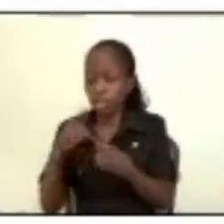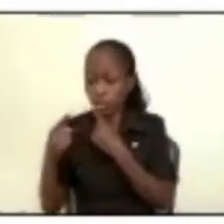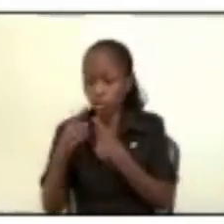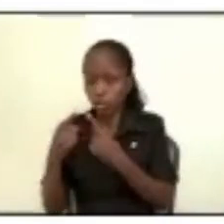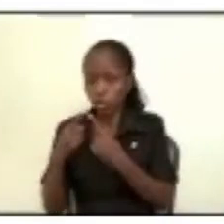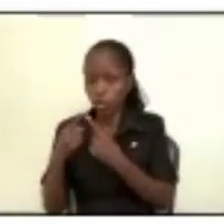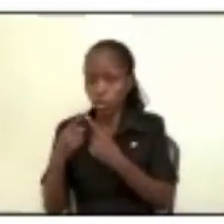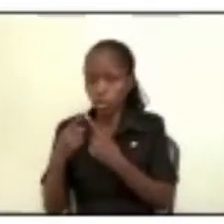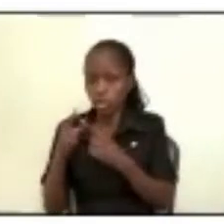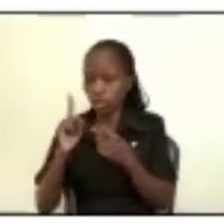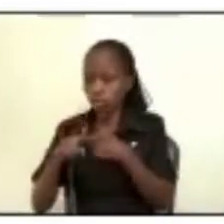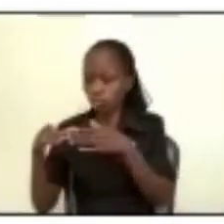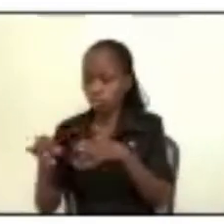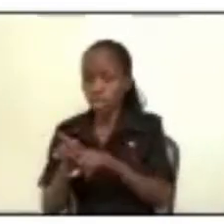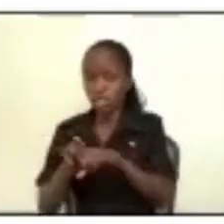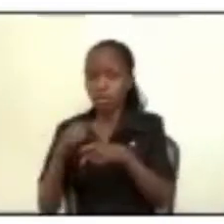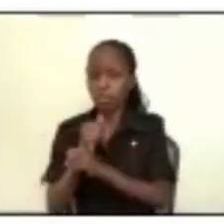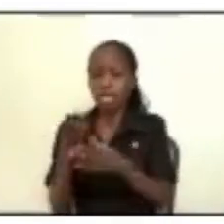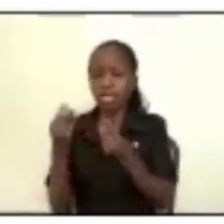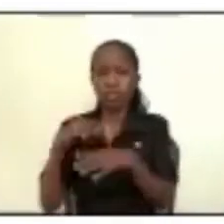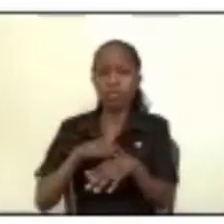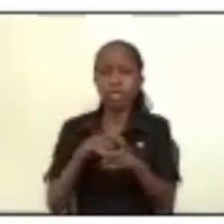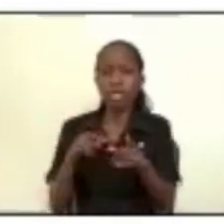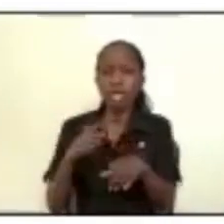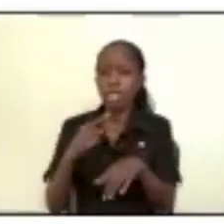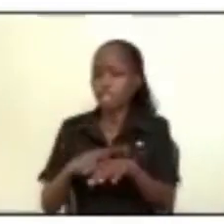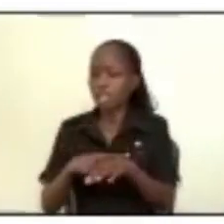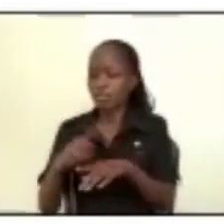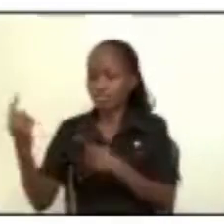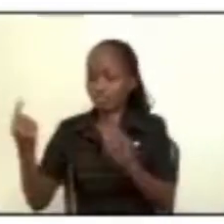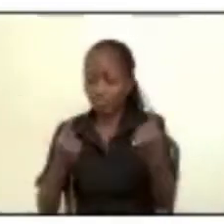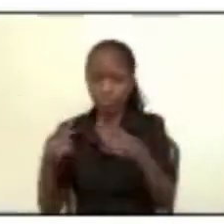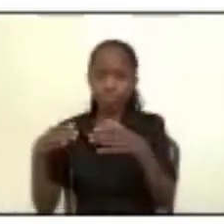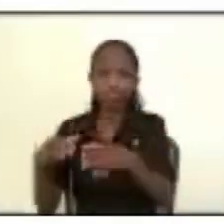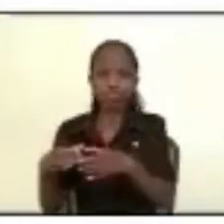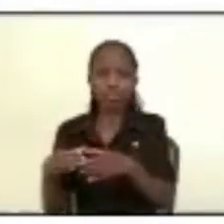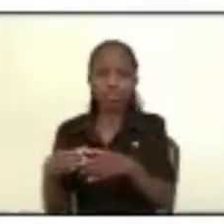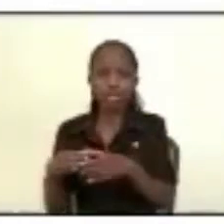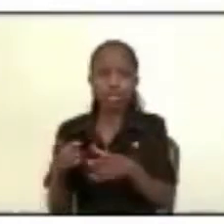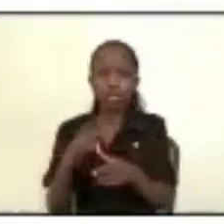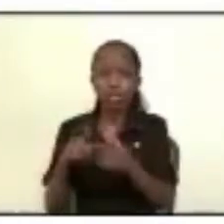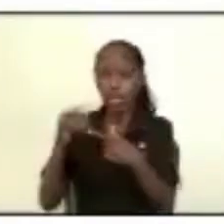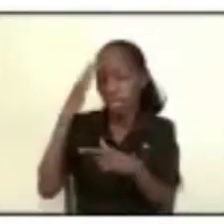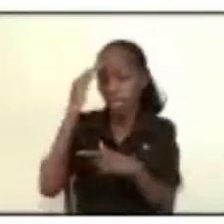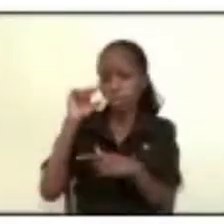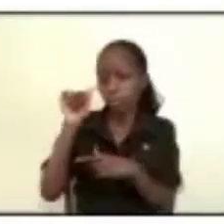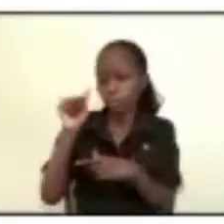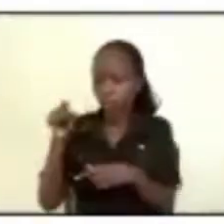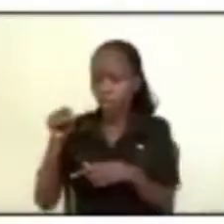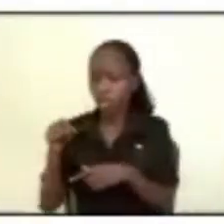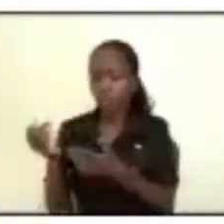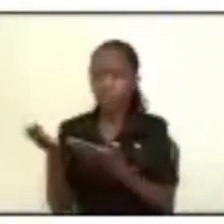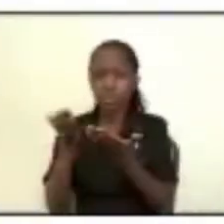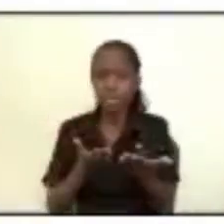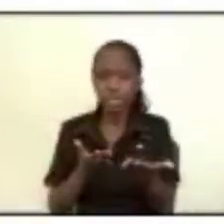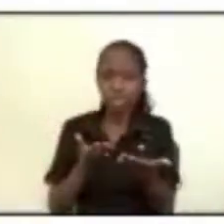easier for me, that now when I get approached by different organizations, the first thing they're like, okay, now I know, Maya, we have to offer you a non-Kenyan, we have to offer